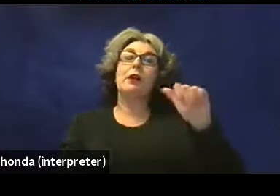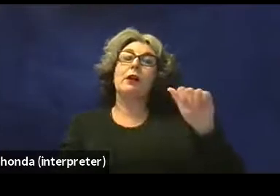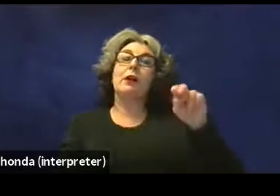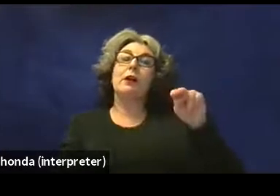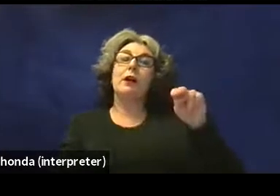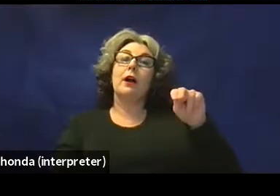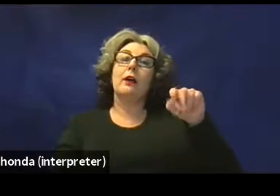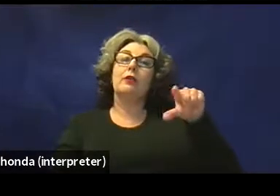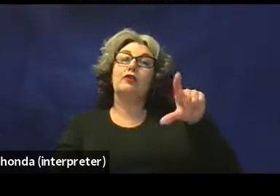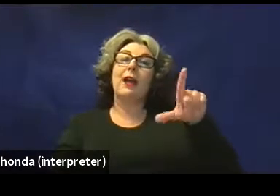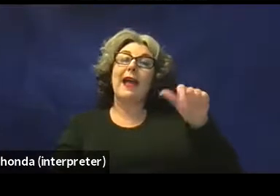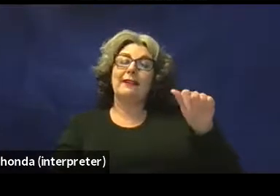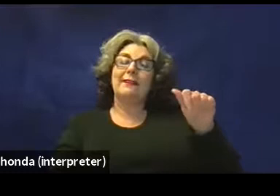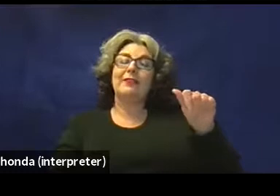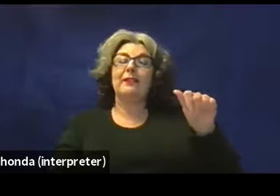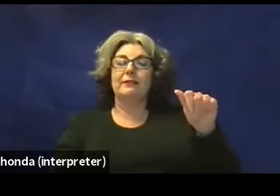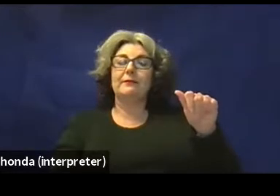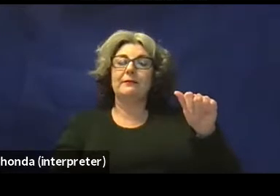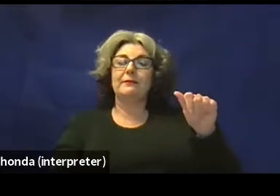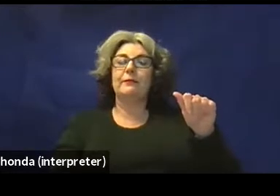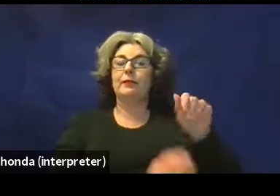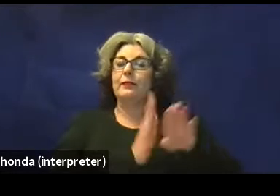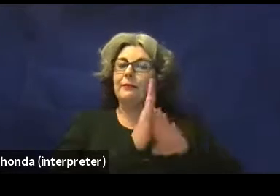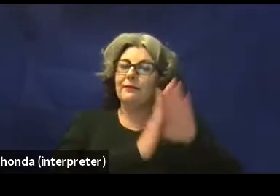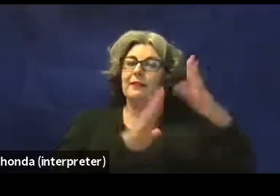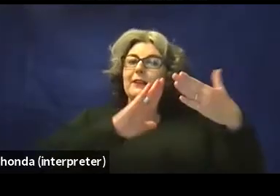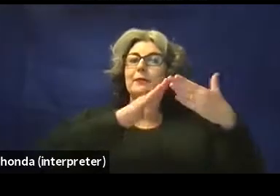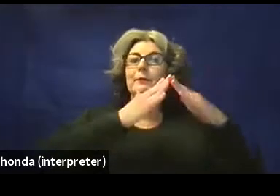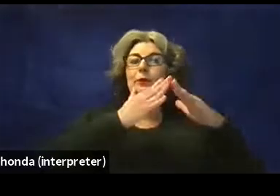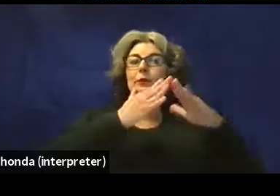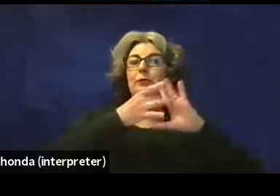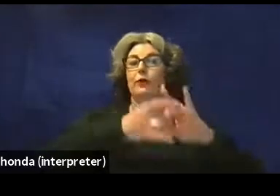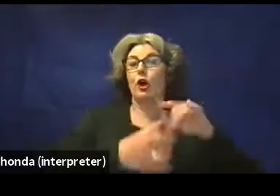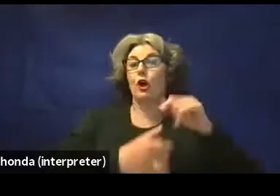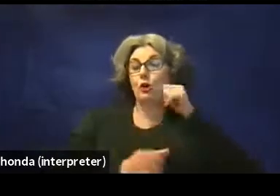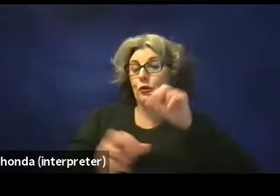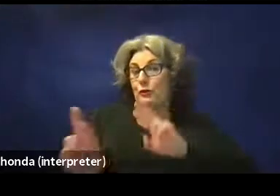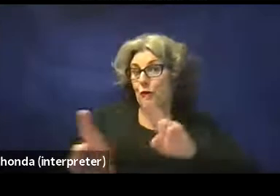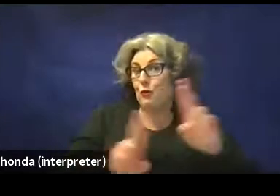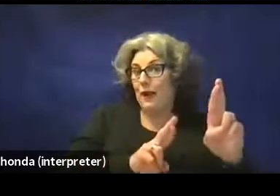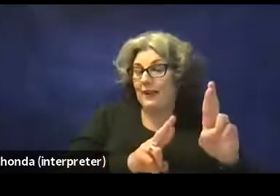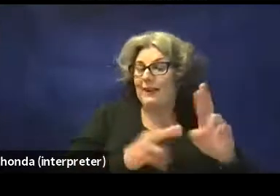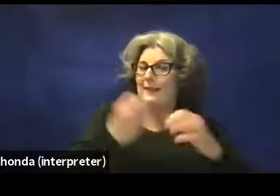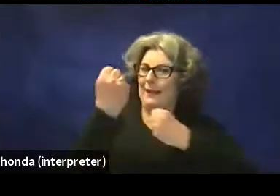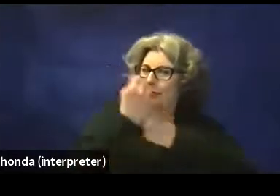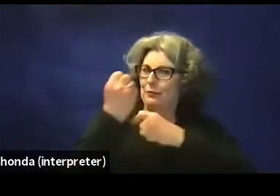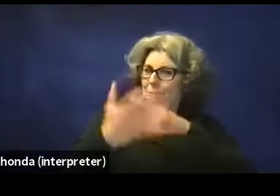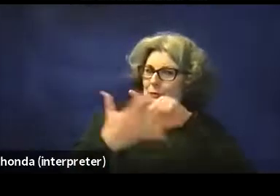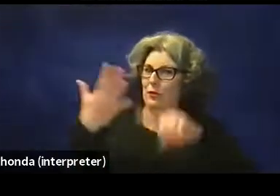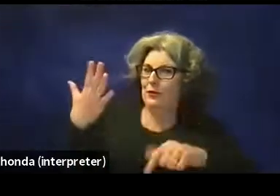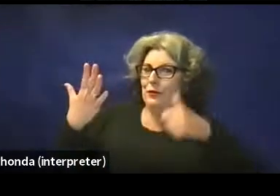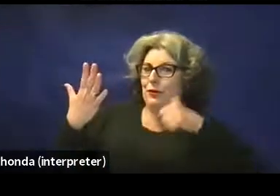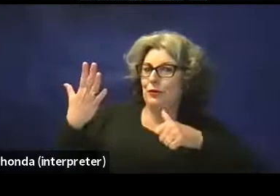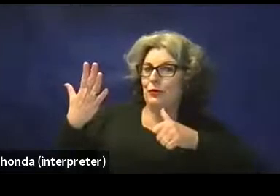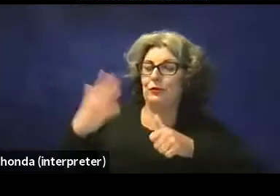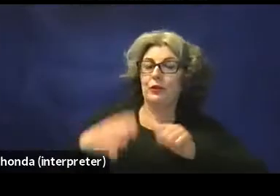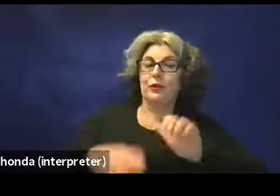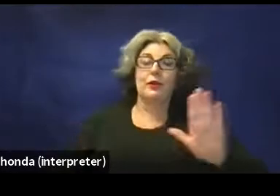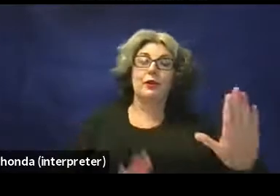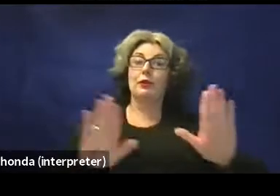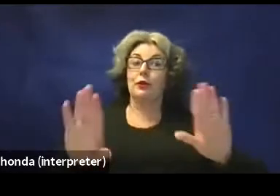with, of course, with sort of, building communities around girls that are ready for them and that can support them. And I know both your and